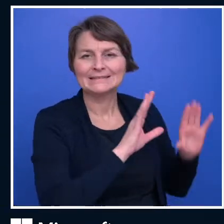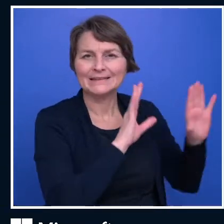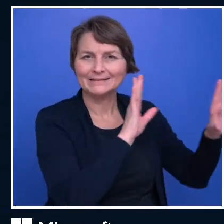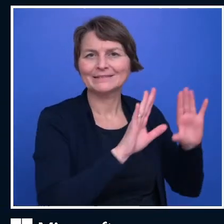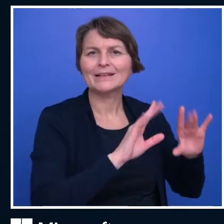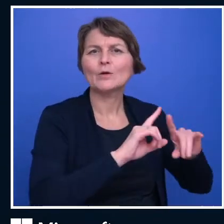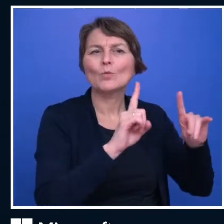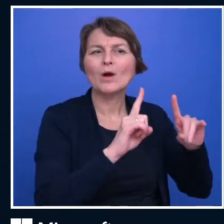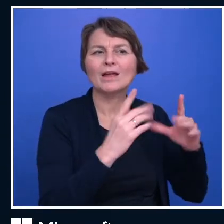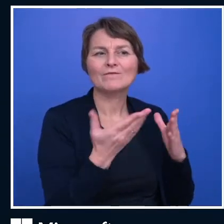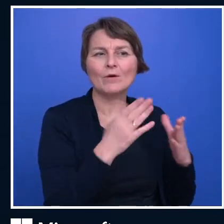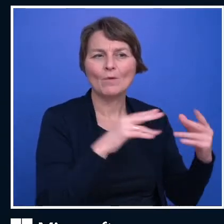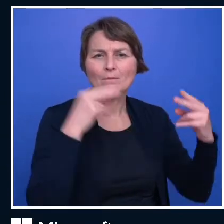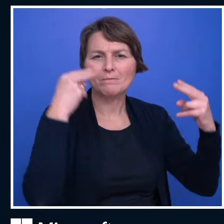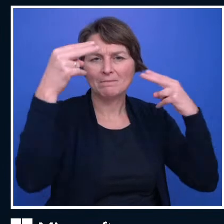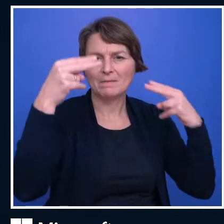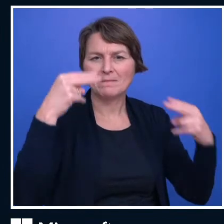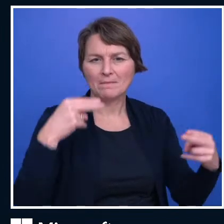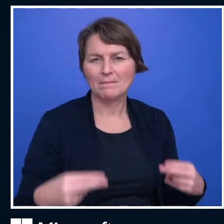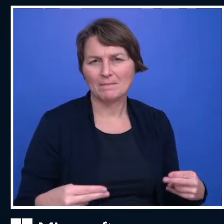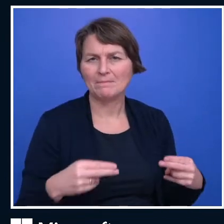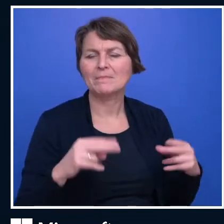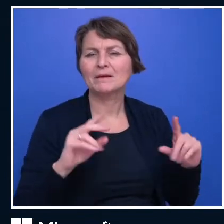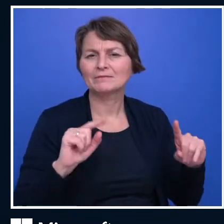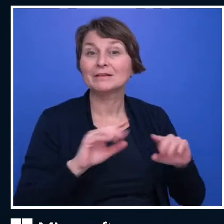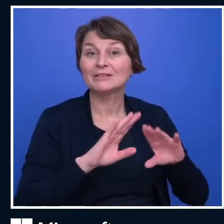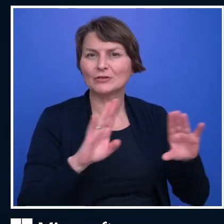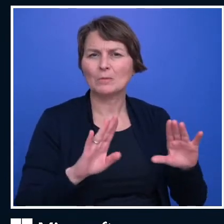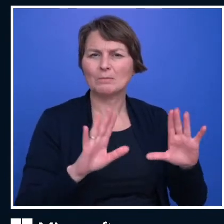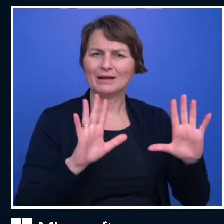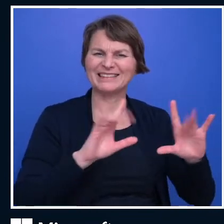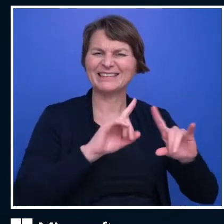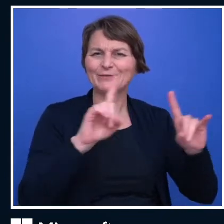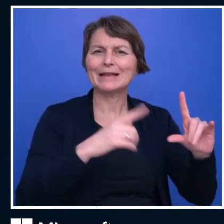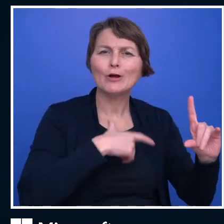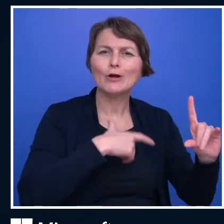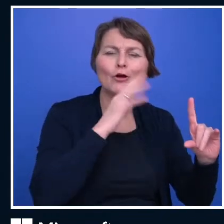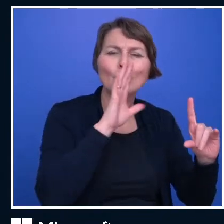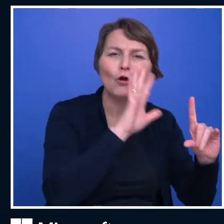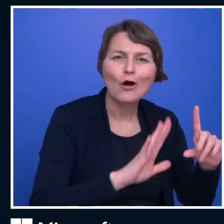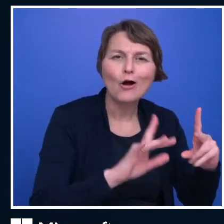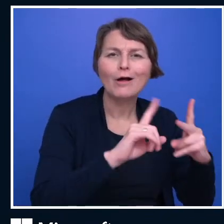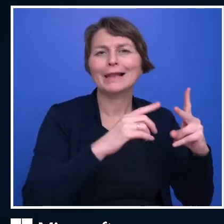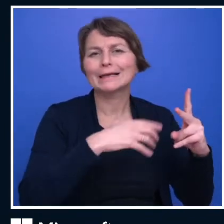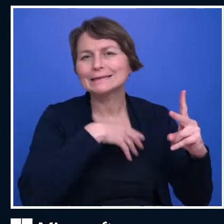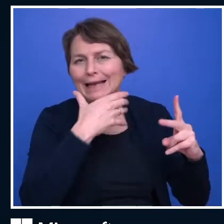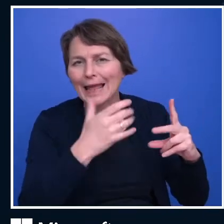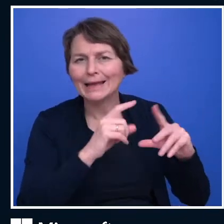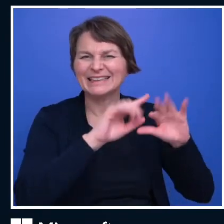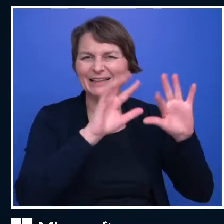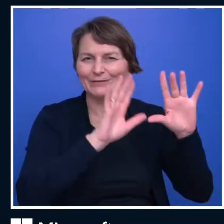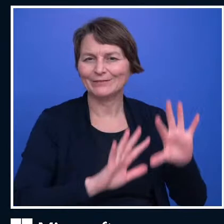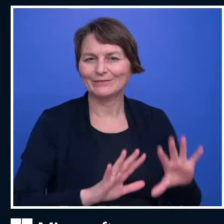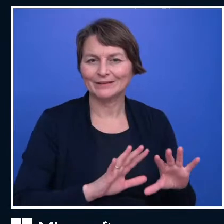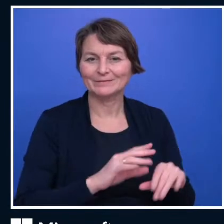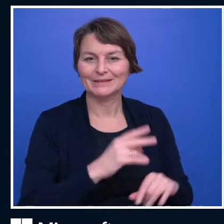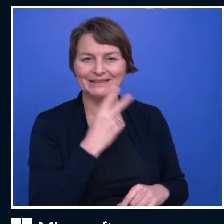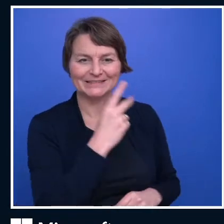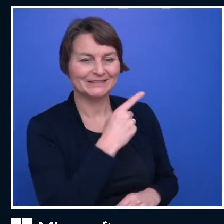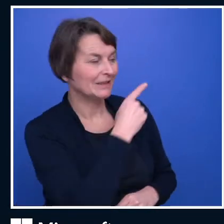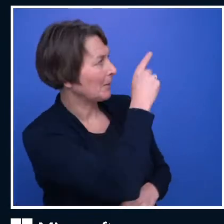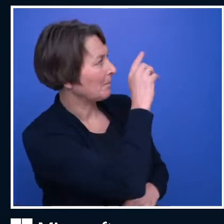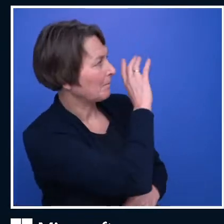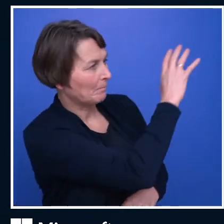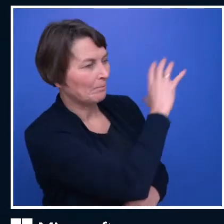that also has the red neck feathers, but they extend to the head. And finally, we have the Rufous hummingbird, which has kind of like these greenish gold neck